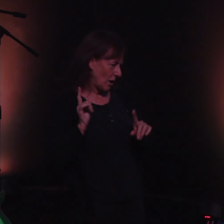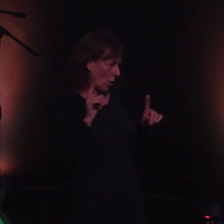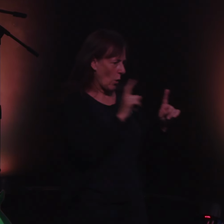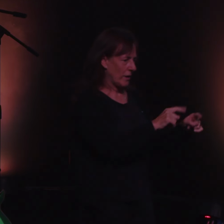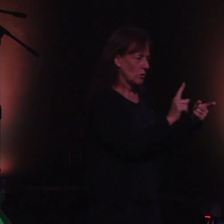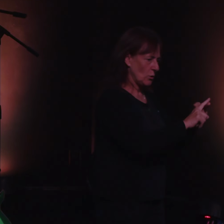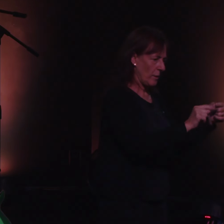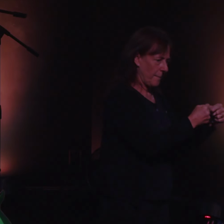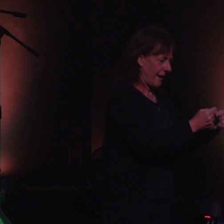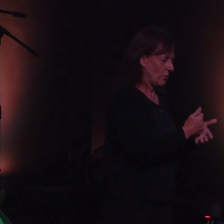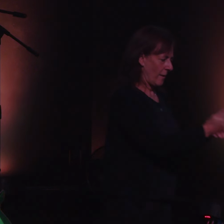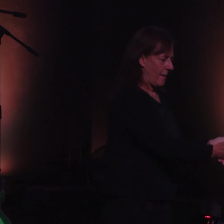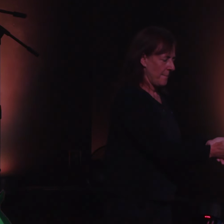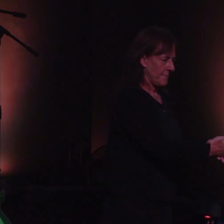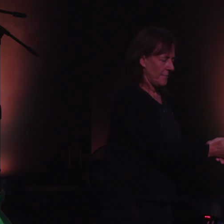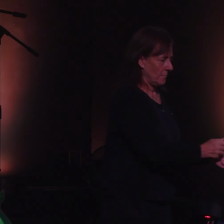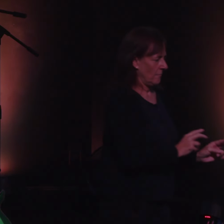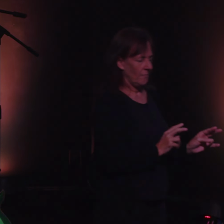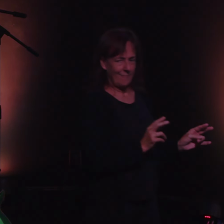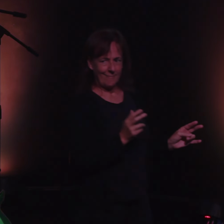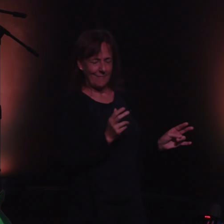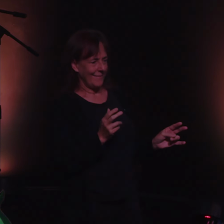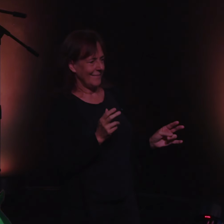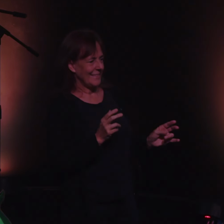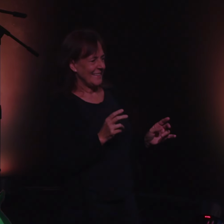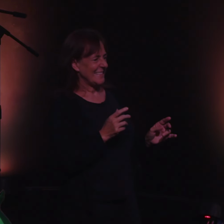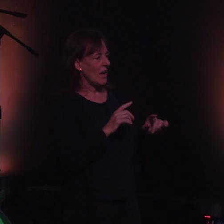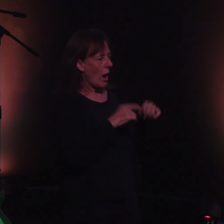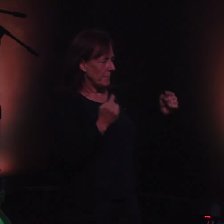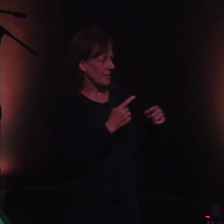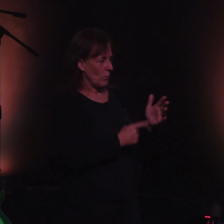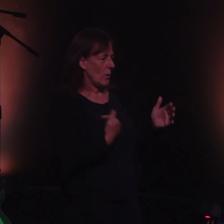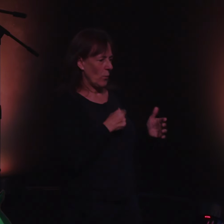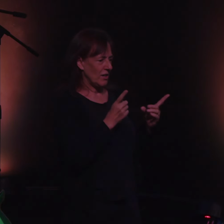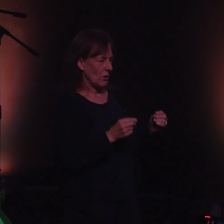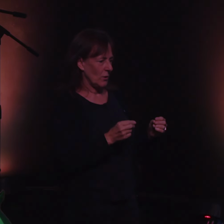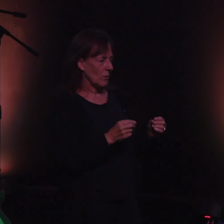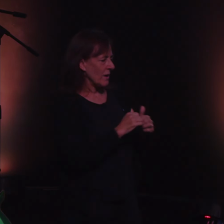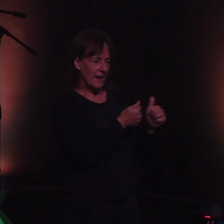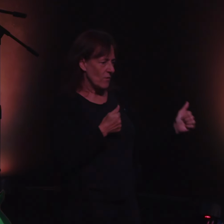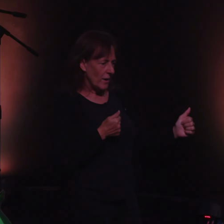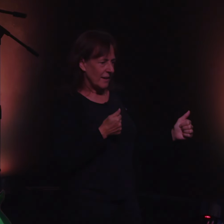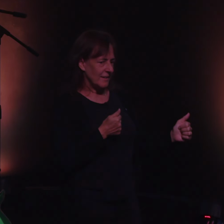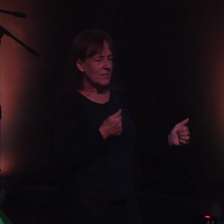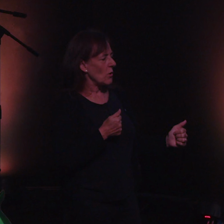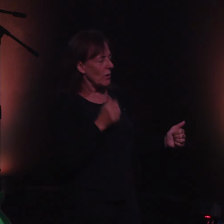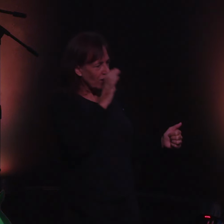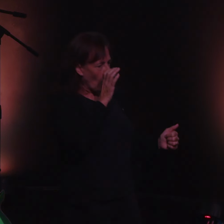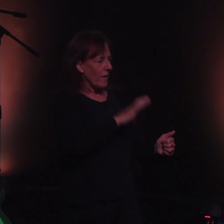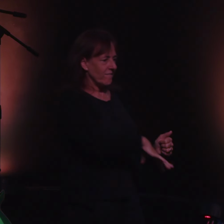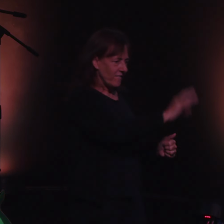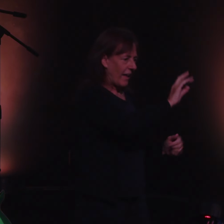pain. Just the opposite of what we tend to do. No. It's not that you avoid pain. It's that I want you to go find